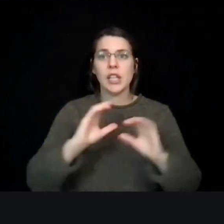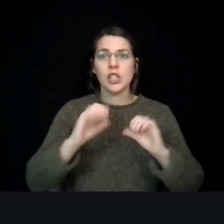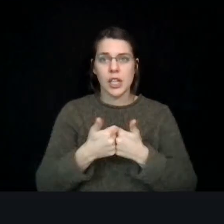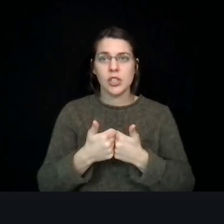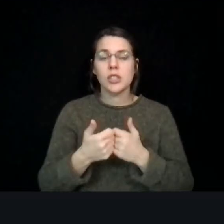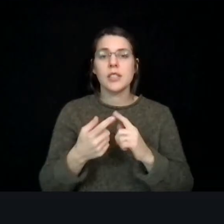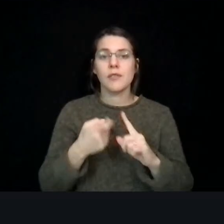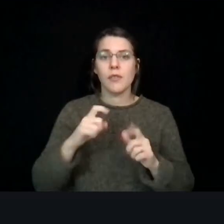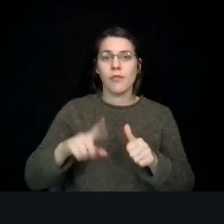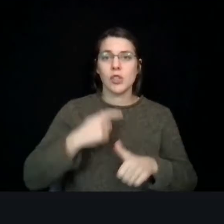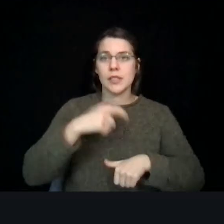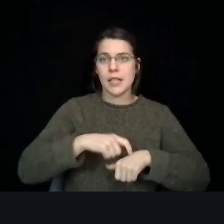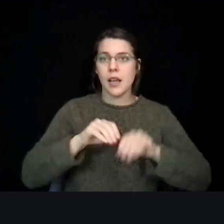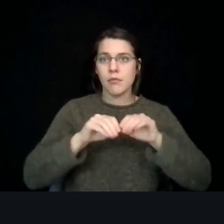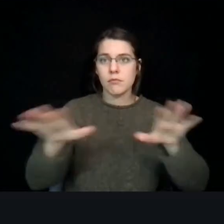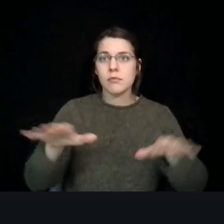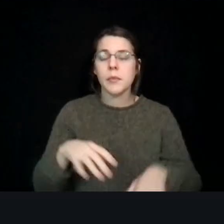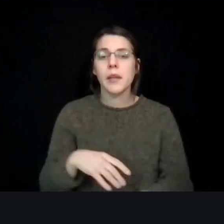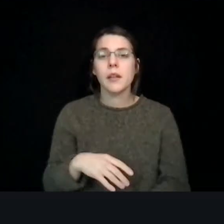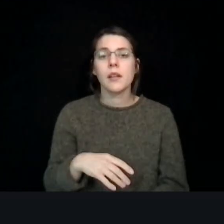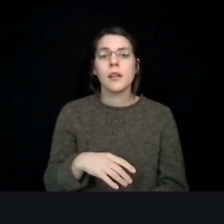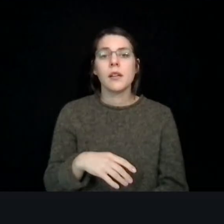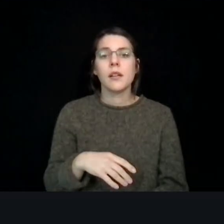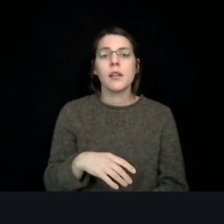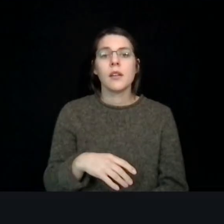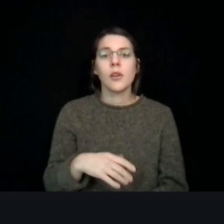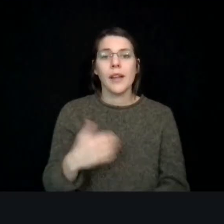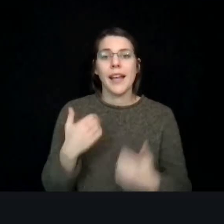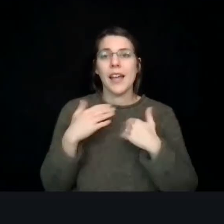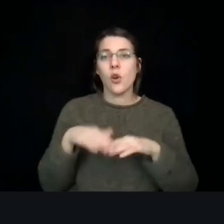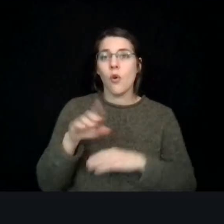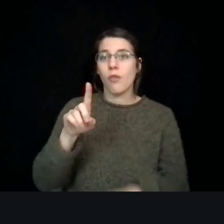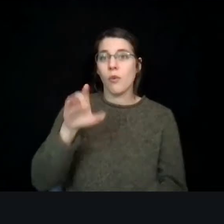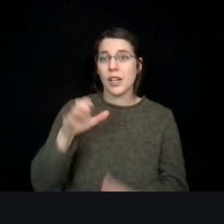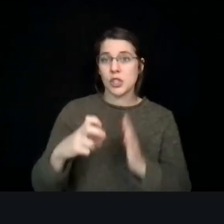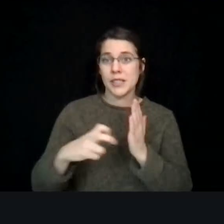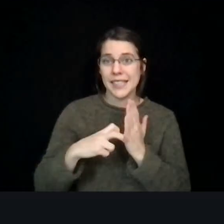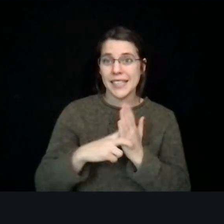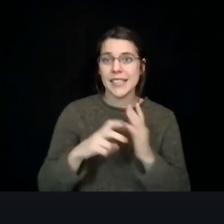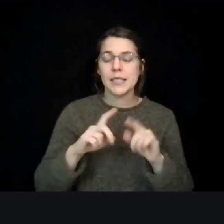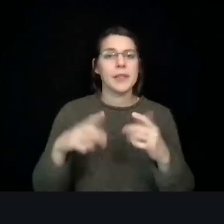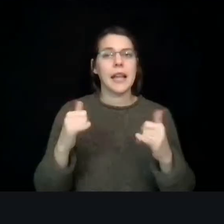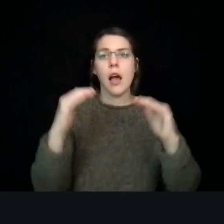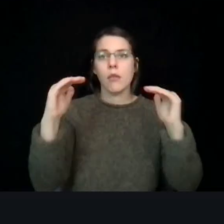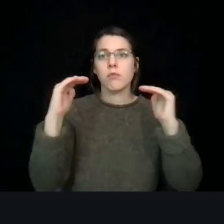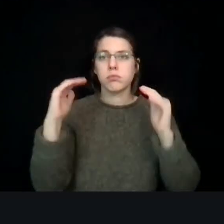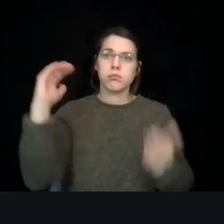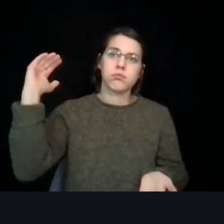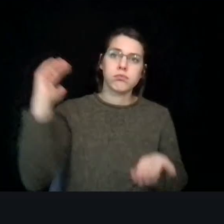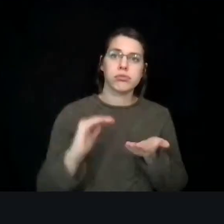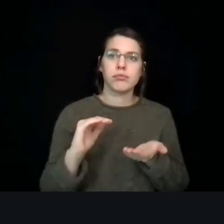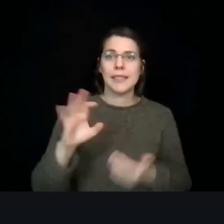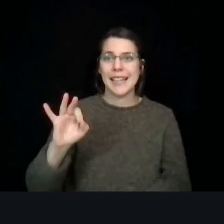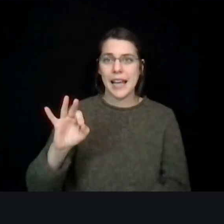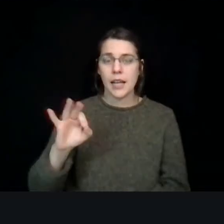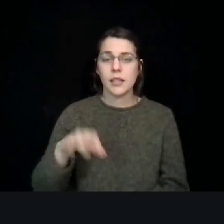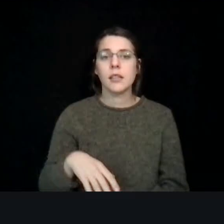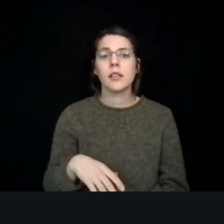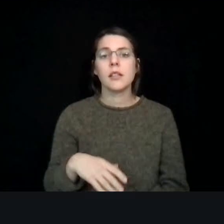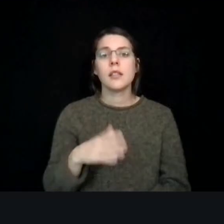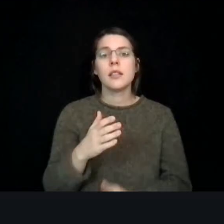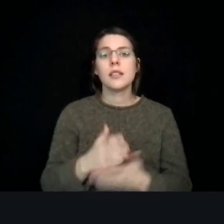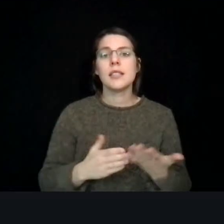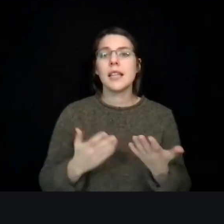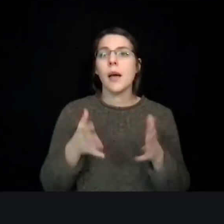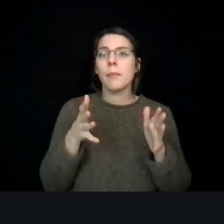had over 100 tickets with them. We're down to about only 9 open tickets. But some of the remaining enhancement requests